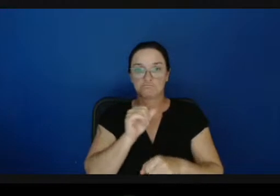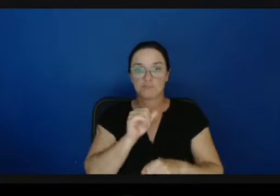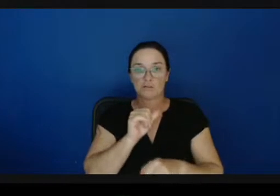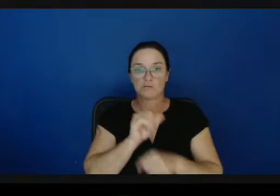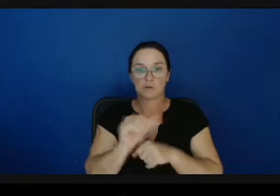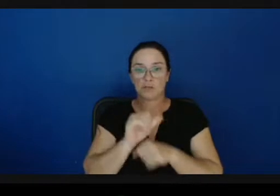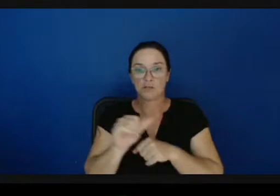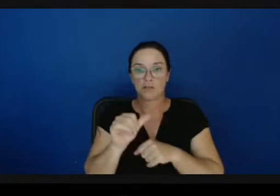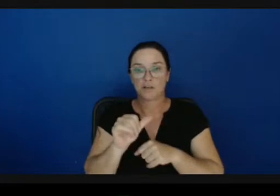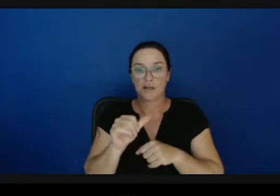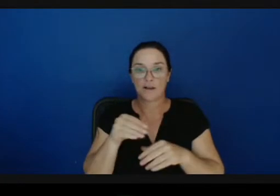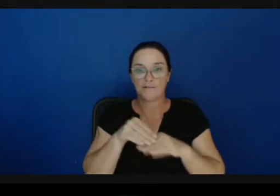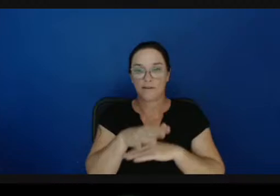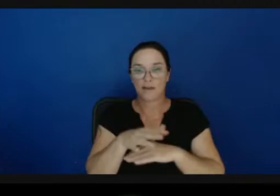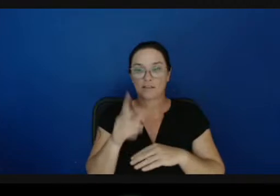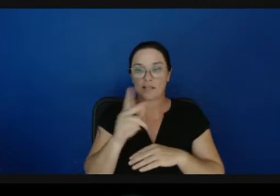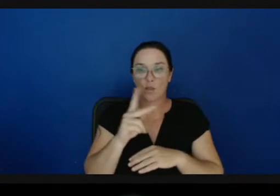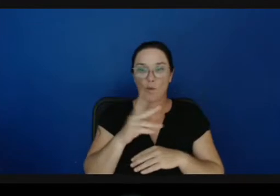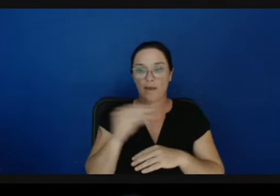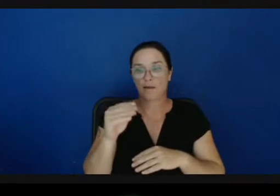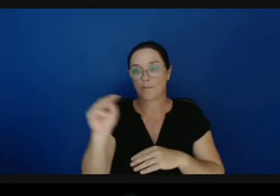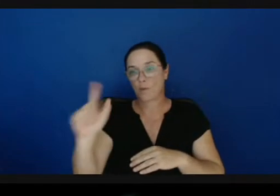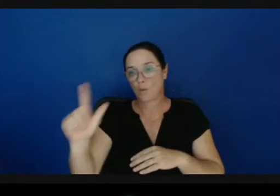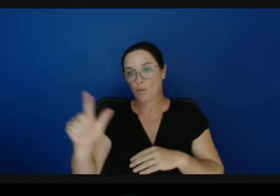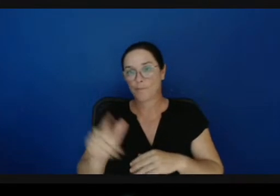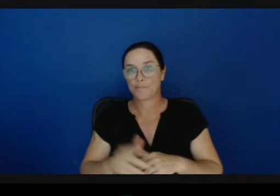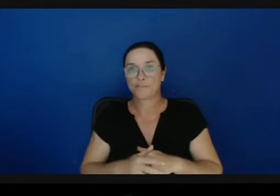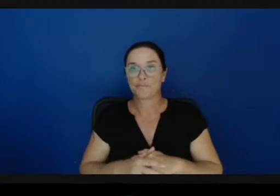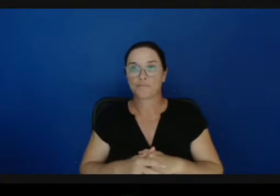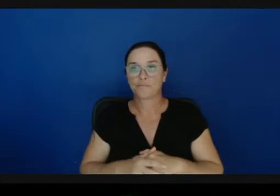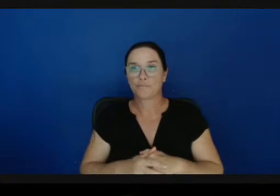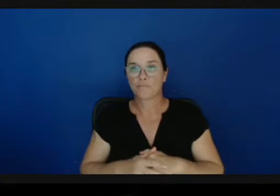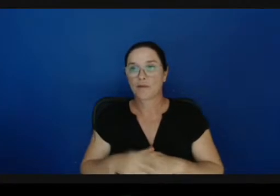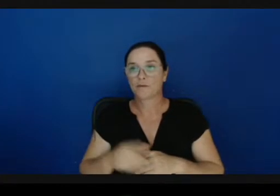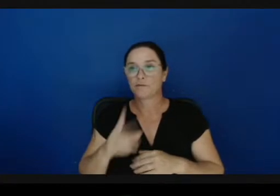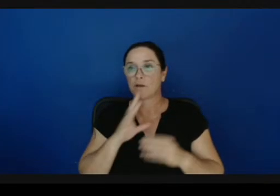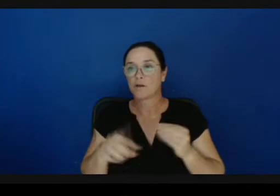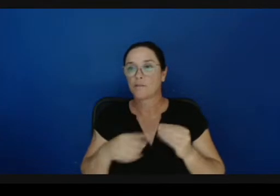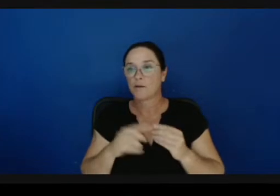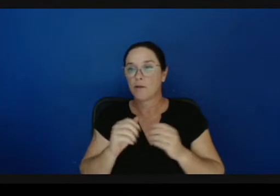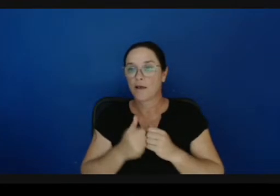So here are some of those images. They talk about how they found